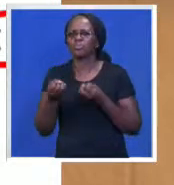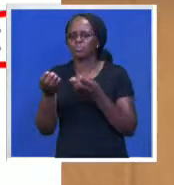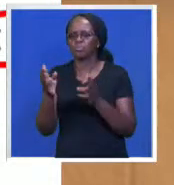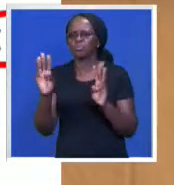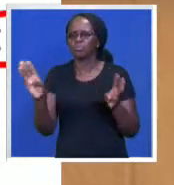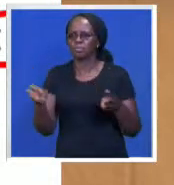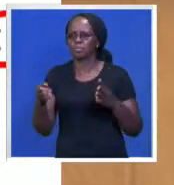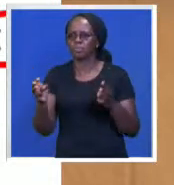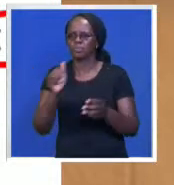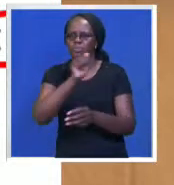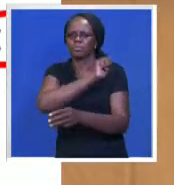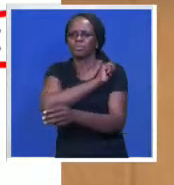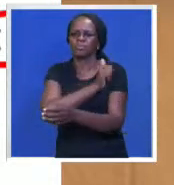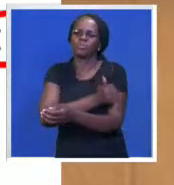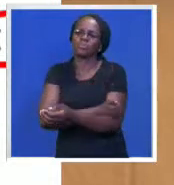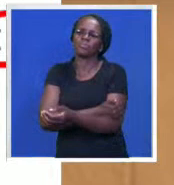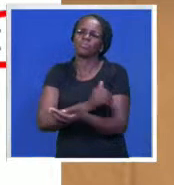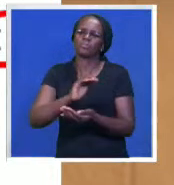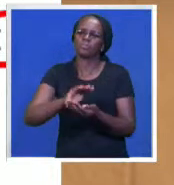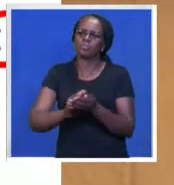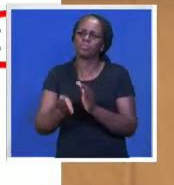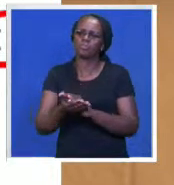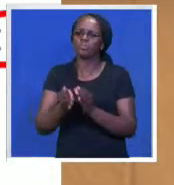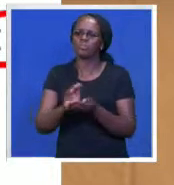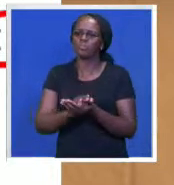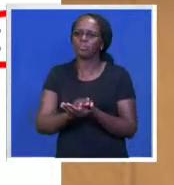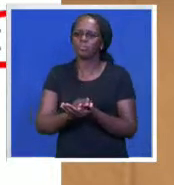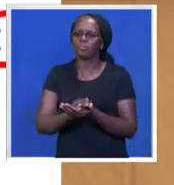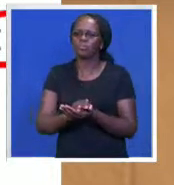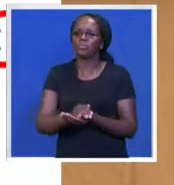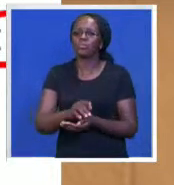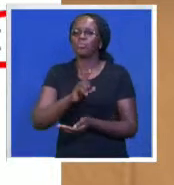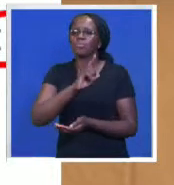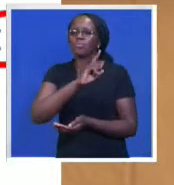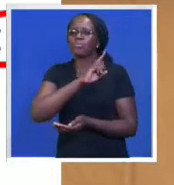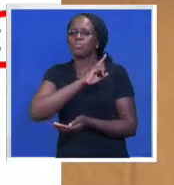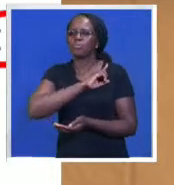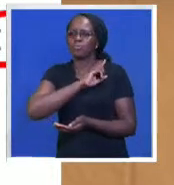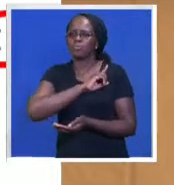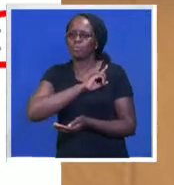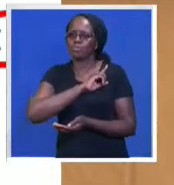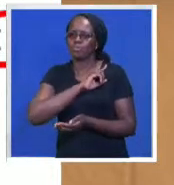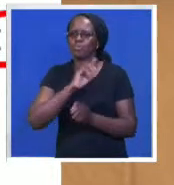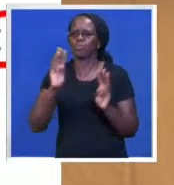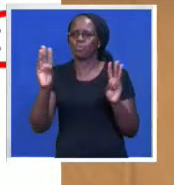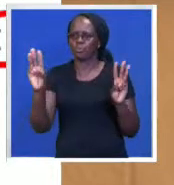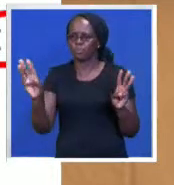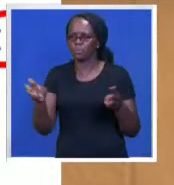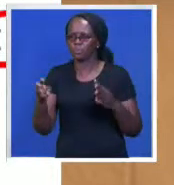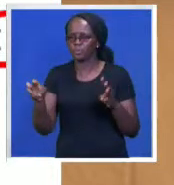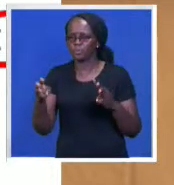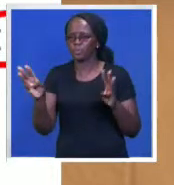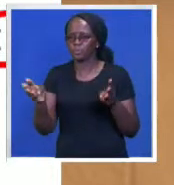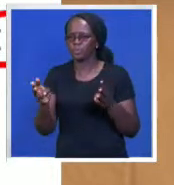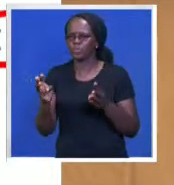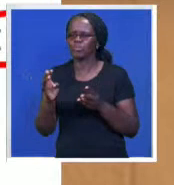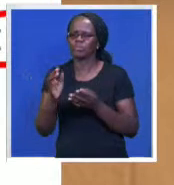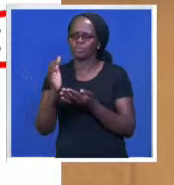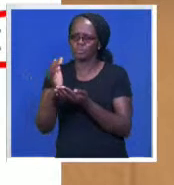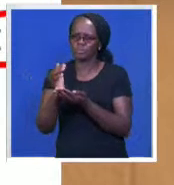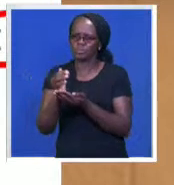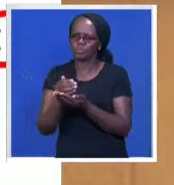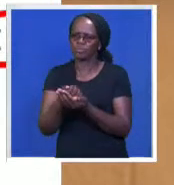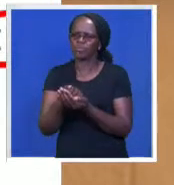Why should people take care of nature? You give 2 reasons. You remember I gave you 4 reasons, but I'm asking for only 2.